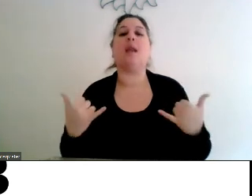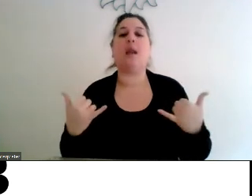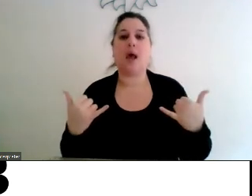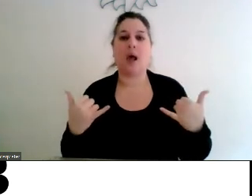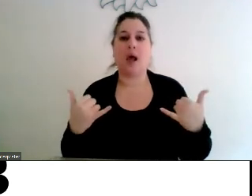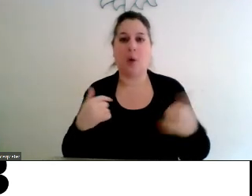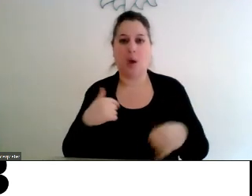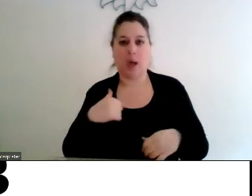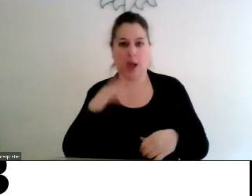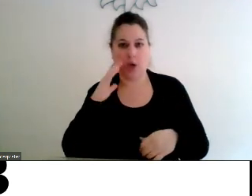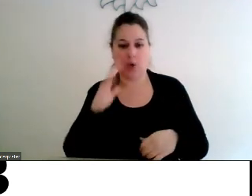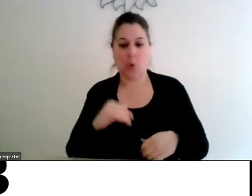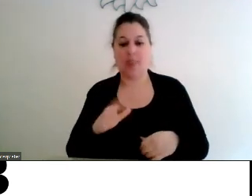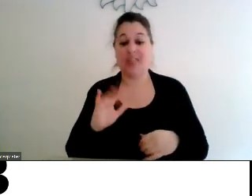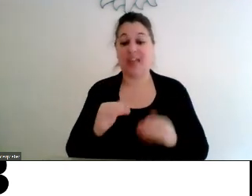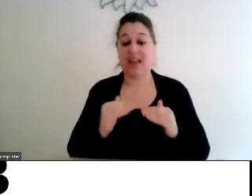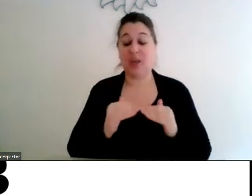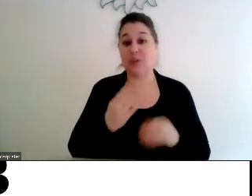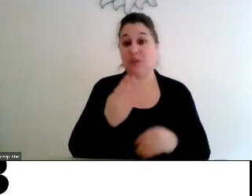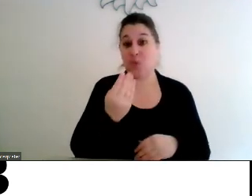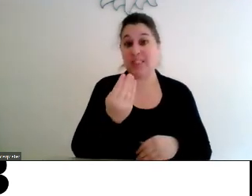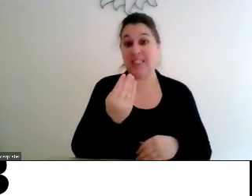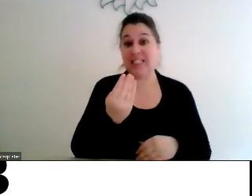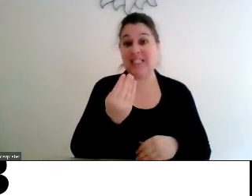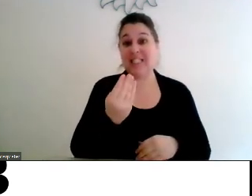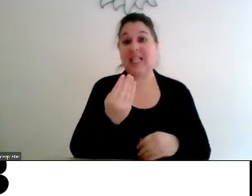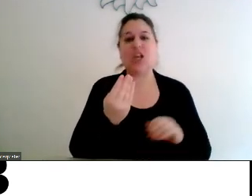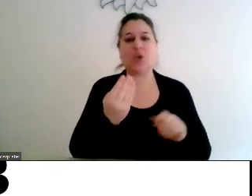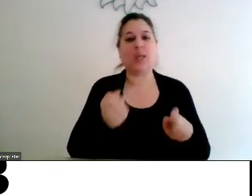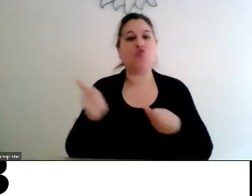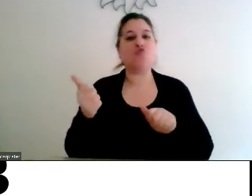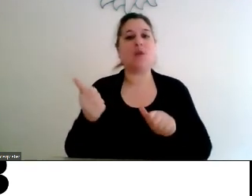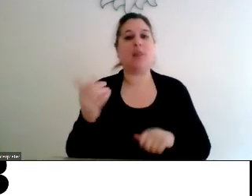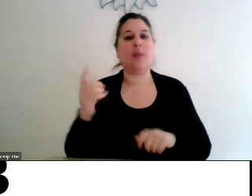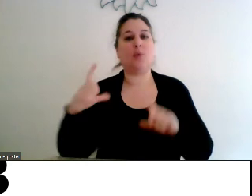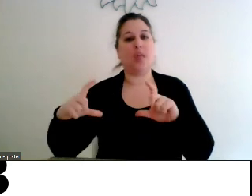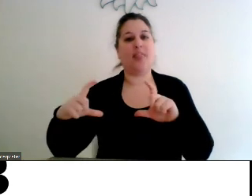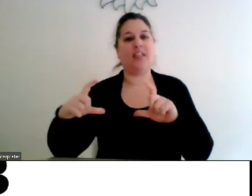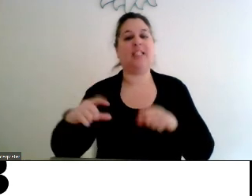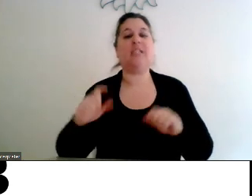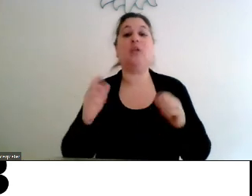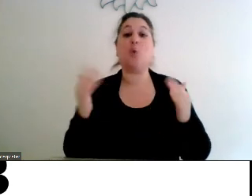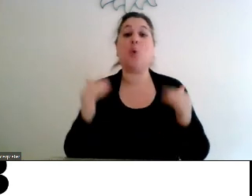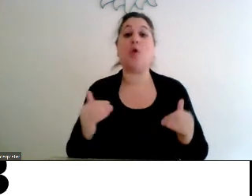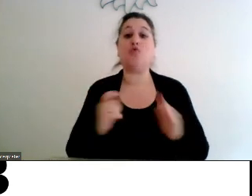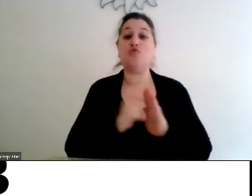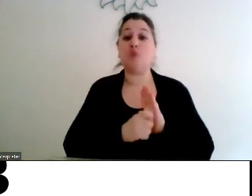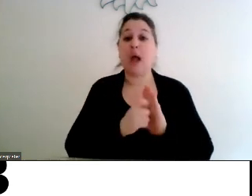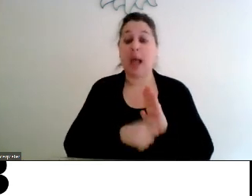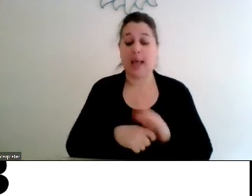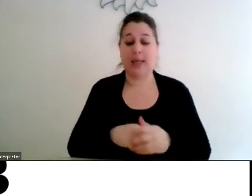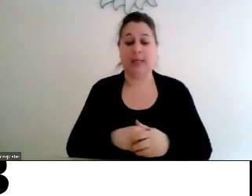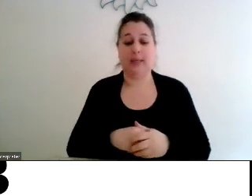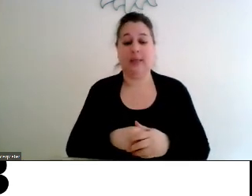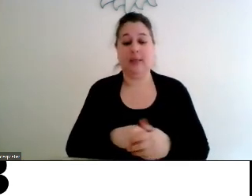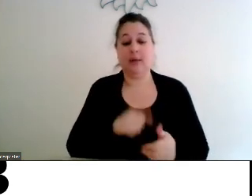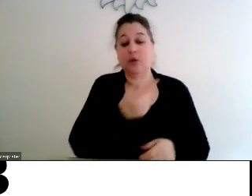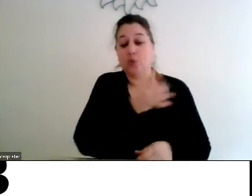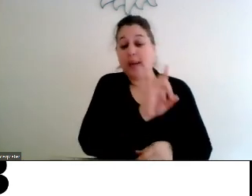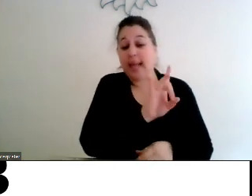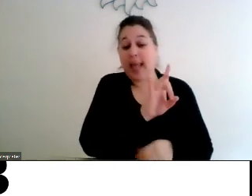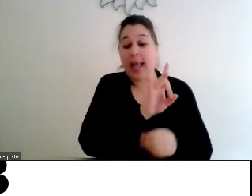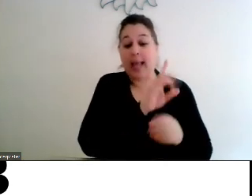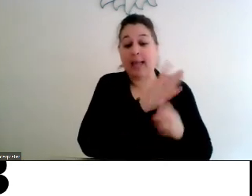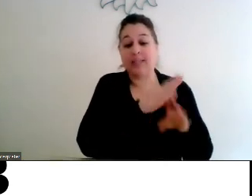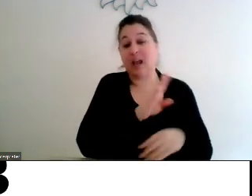parentheses. So then I have 28 divided by 14 times 2 minus 3. Okay, so even though you